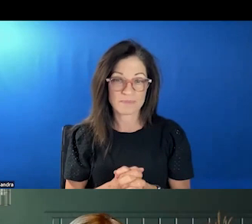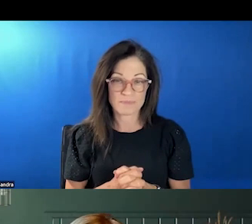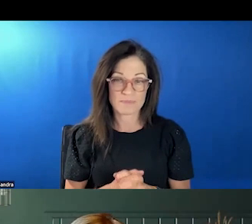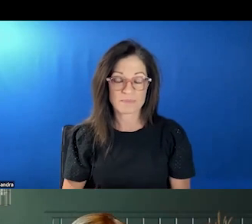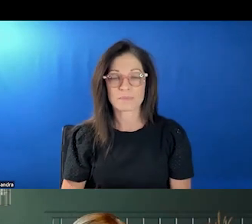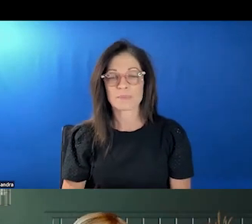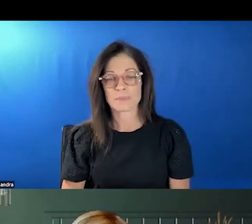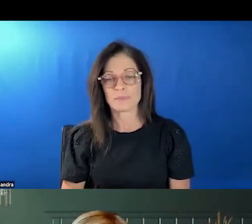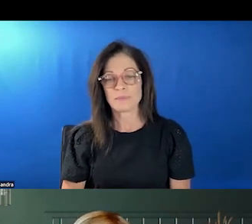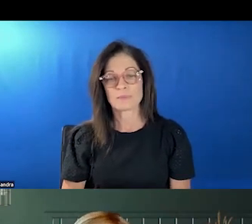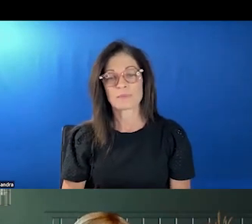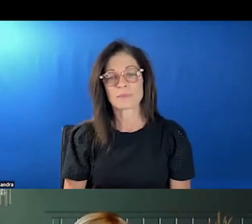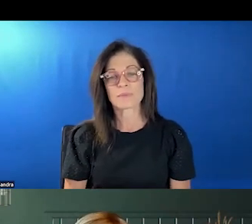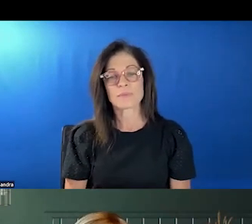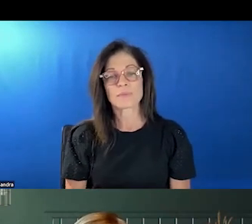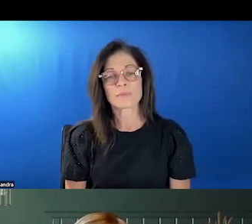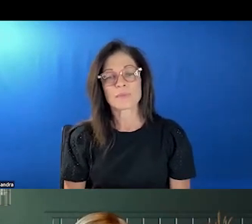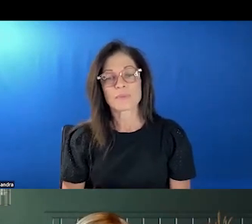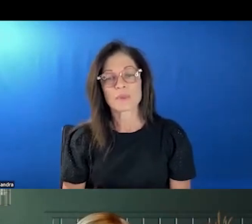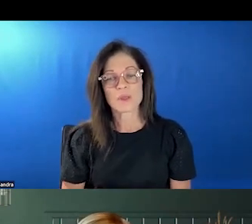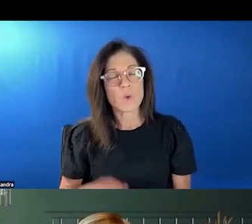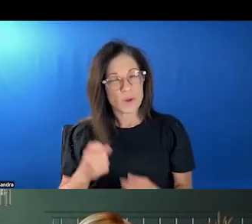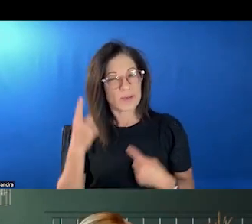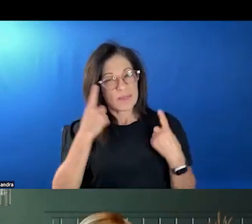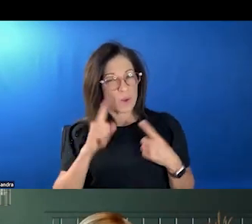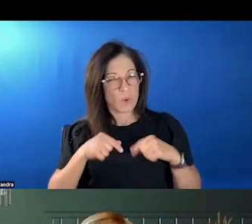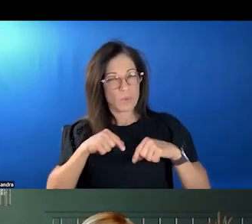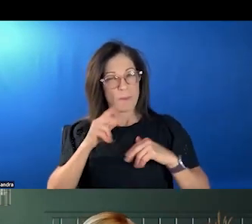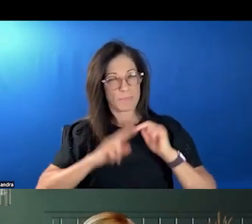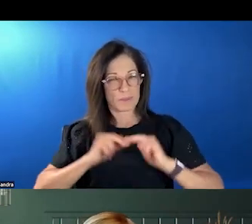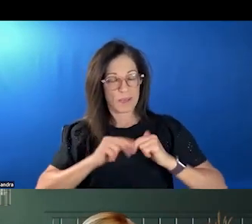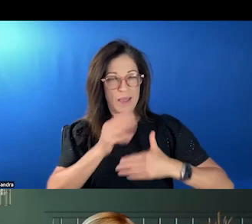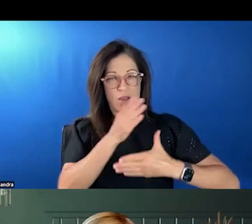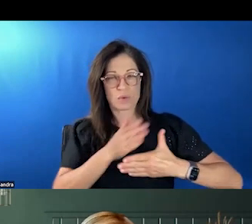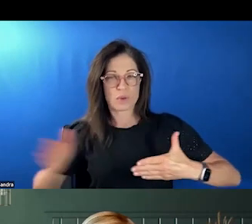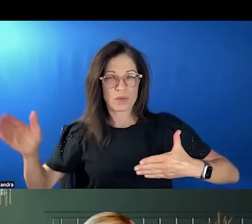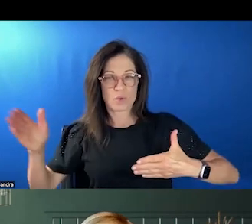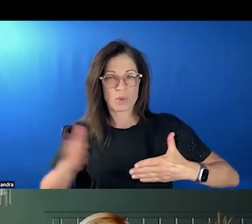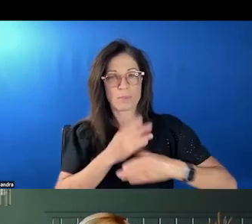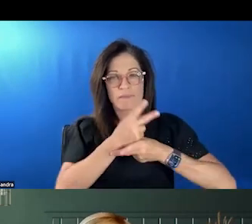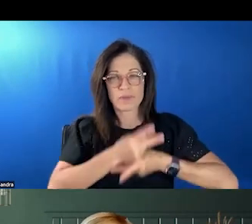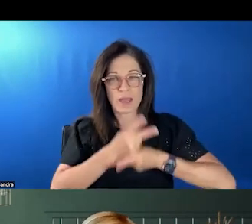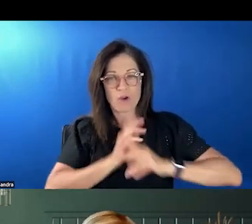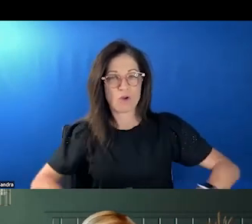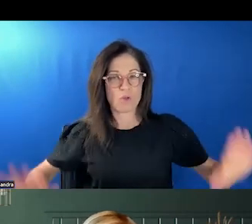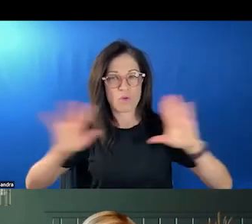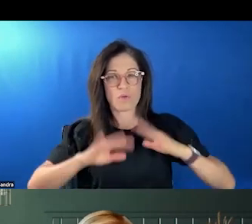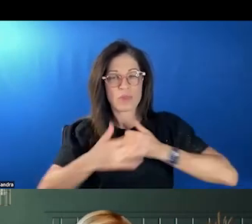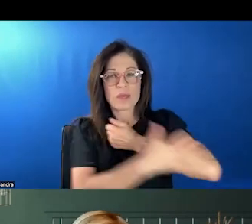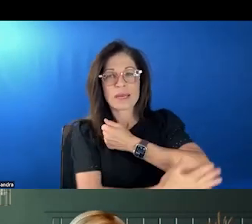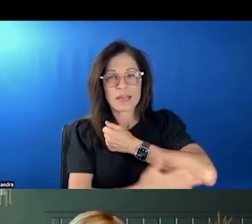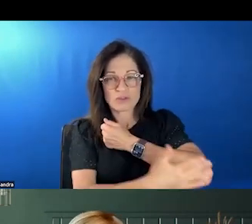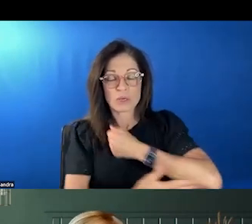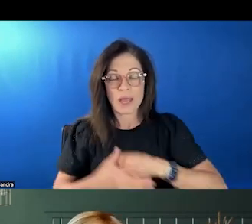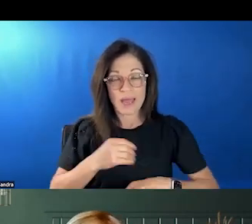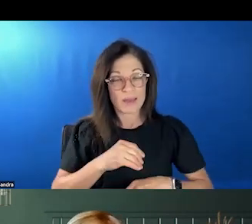about, as we're building out a crisis continuum of care across our nation, and as law enforcement